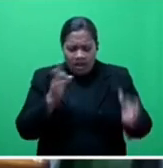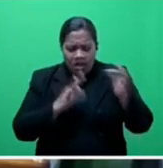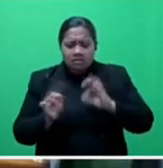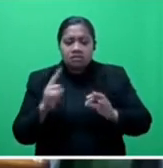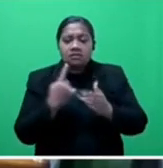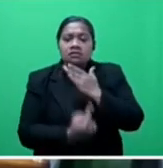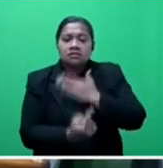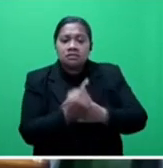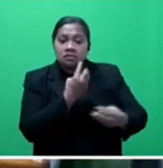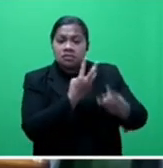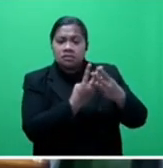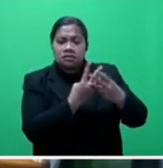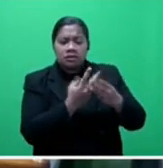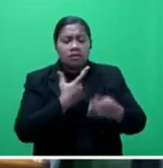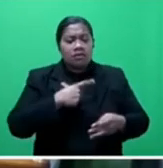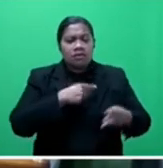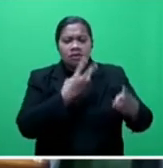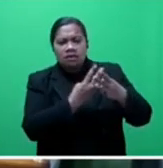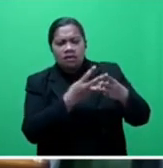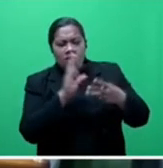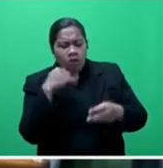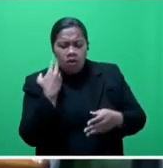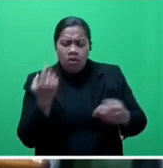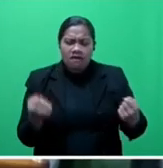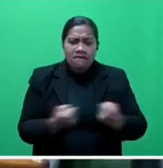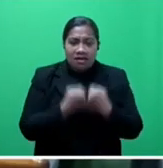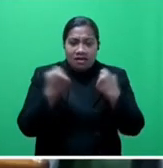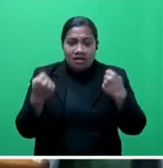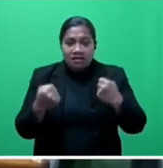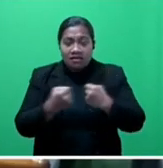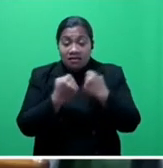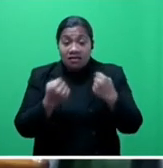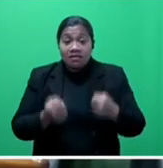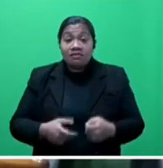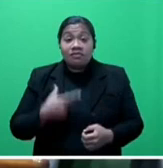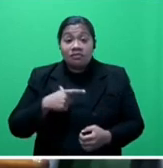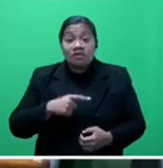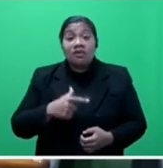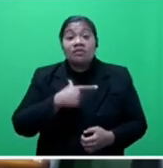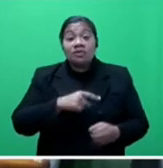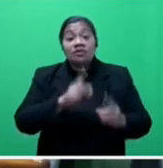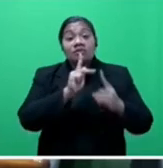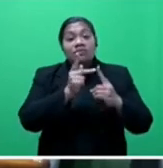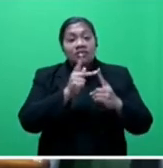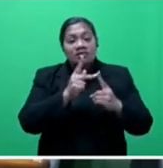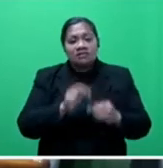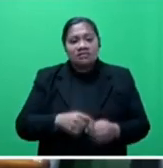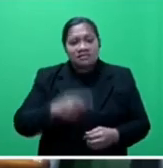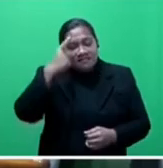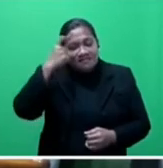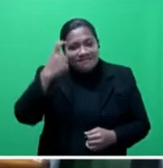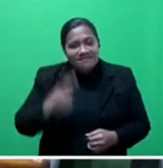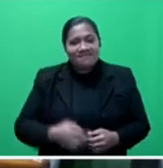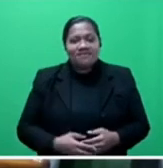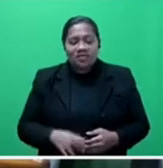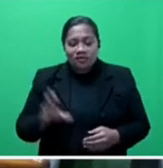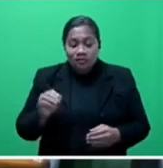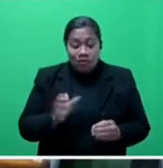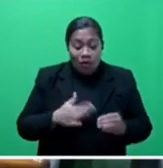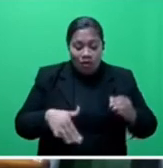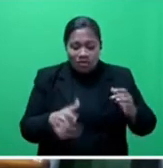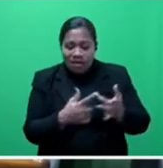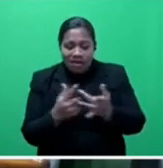SODELPA, why is SODELPA always fighting? Mr. Speaker, it is because the political ideologies of all these political